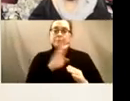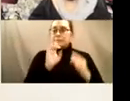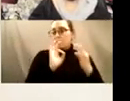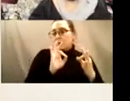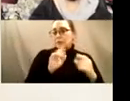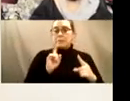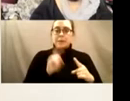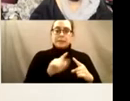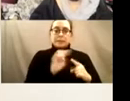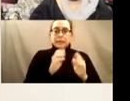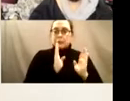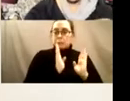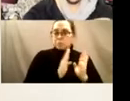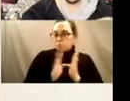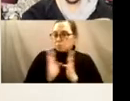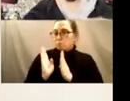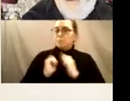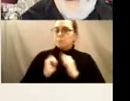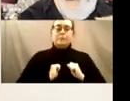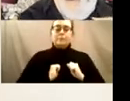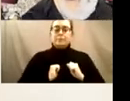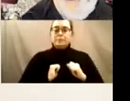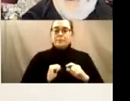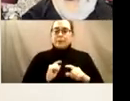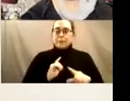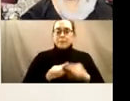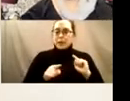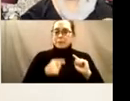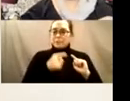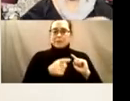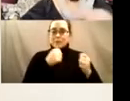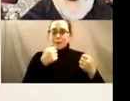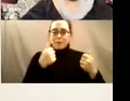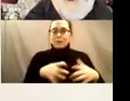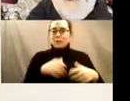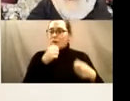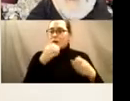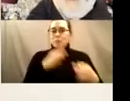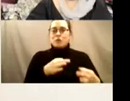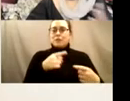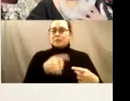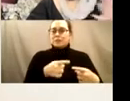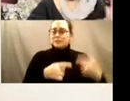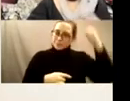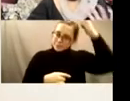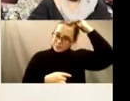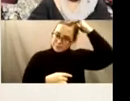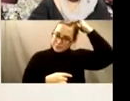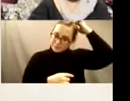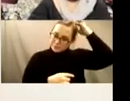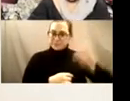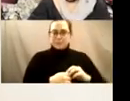when we're kind of sharing our work and kind of entering into the sphere